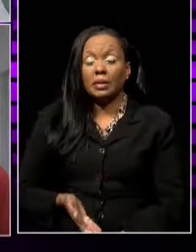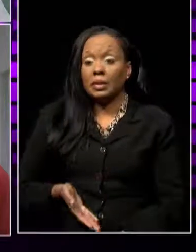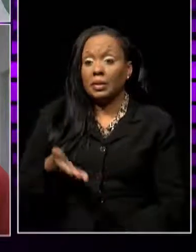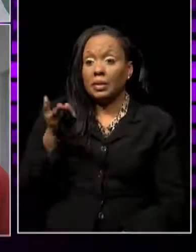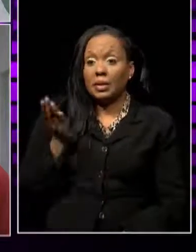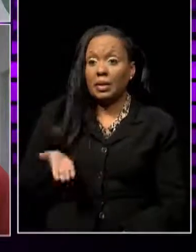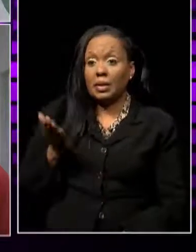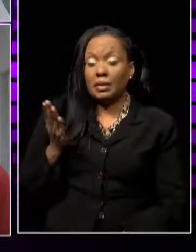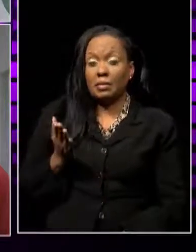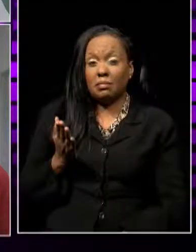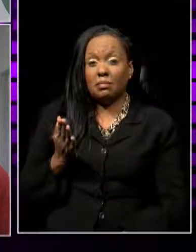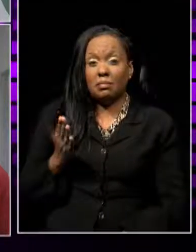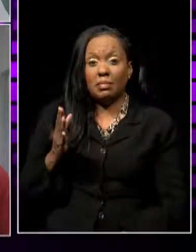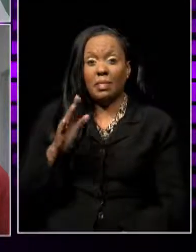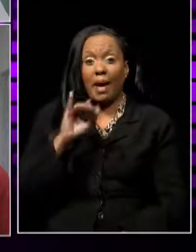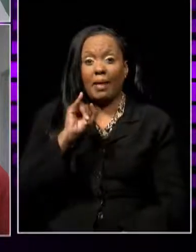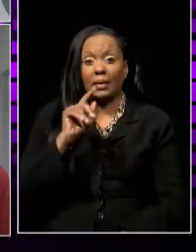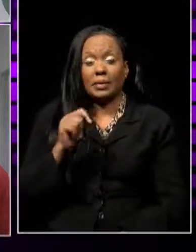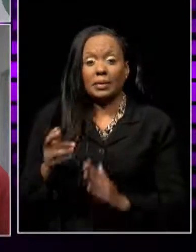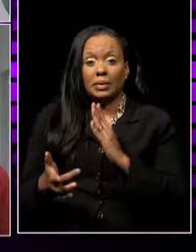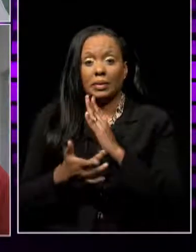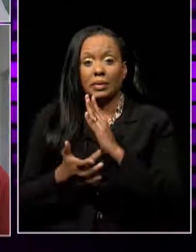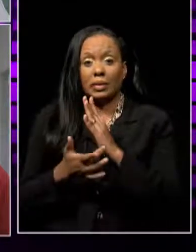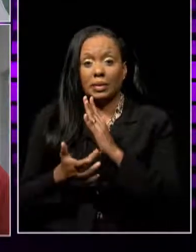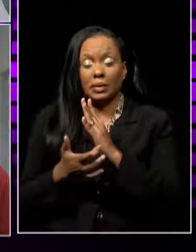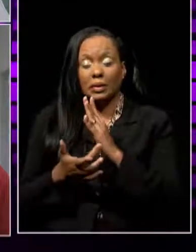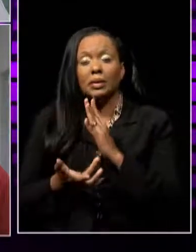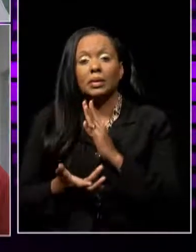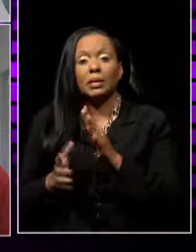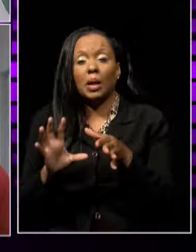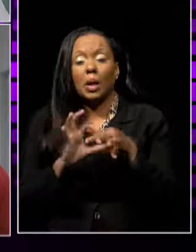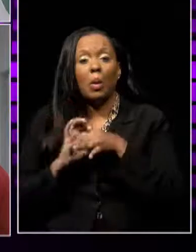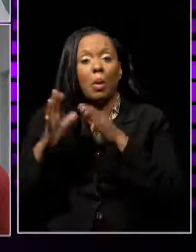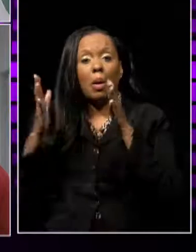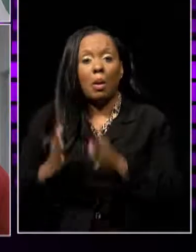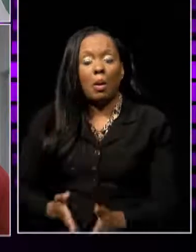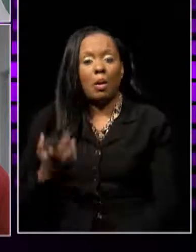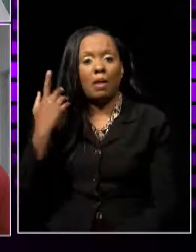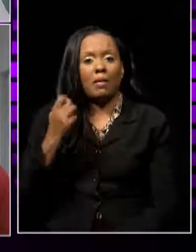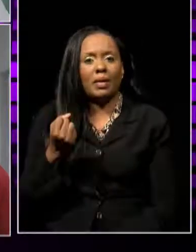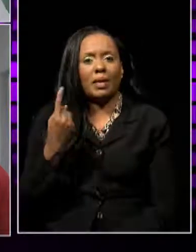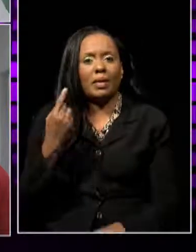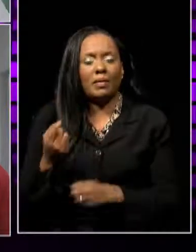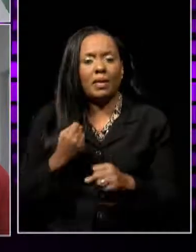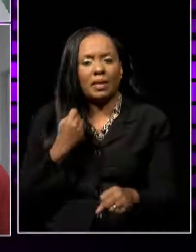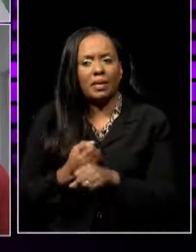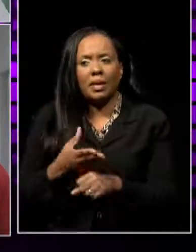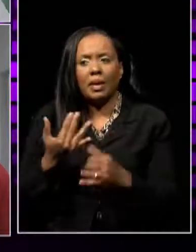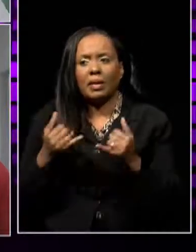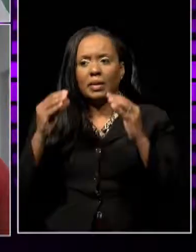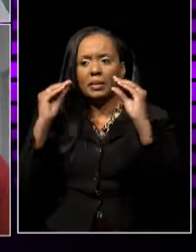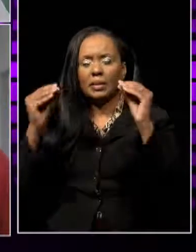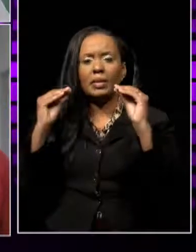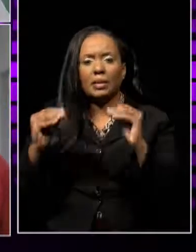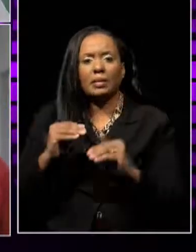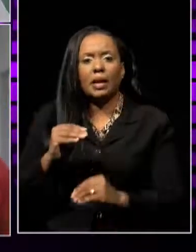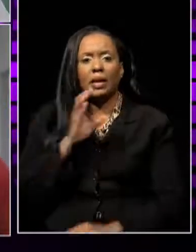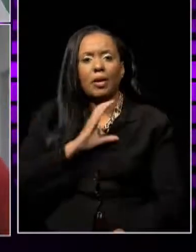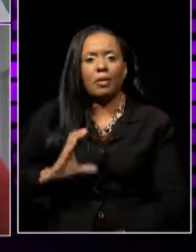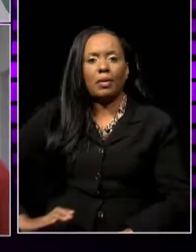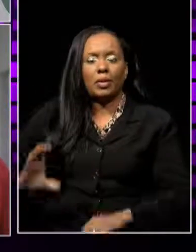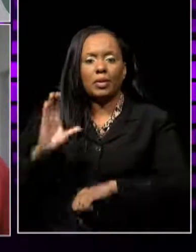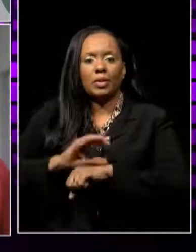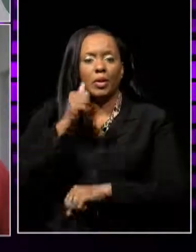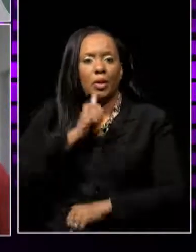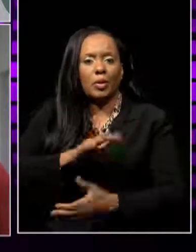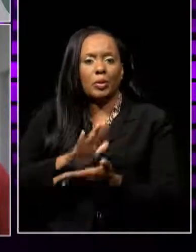for 11 years, and he currently teaches at the Christchurch Girls' School. Good afternoon, Mr. Hoyt. Good afternoon. Thank you for having